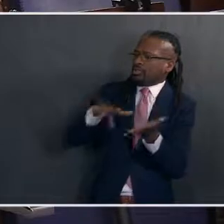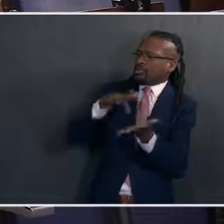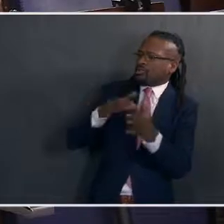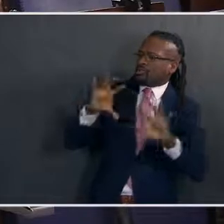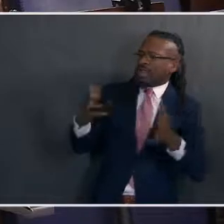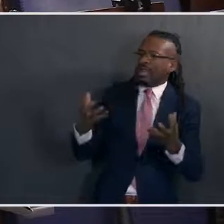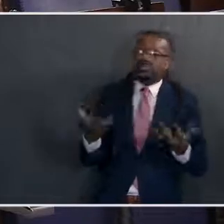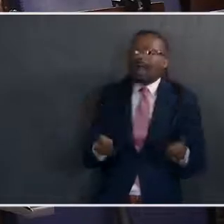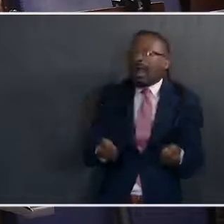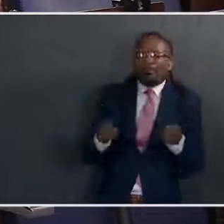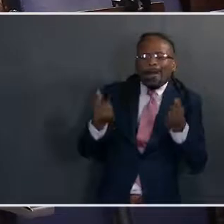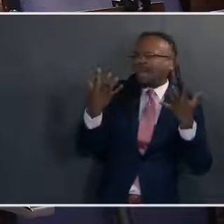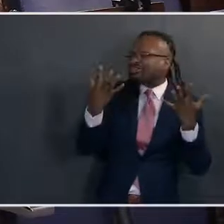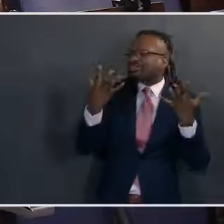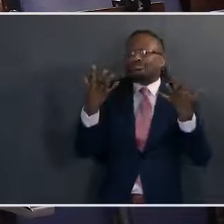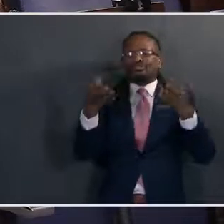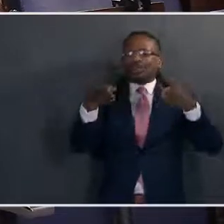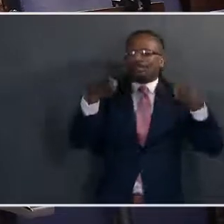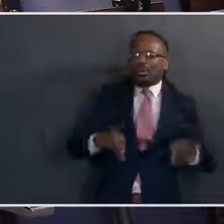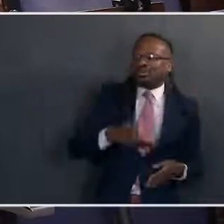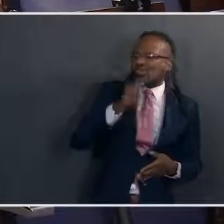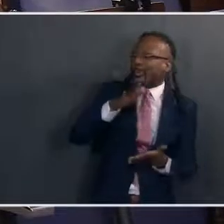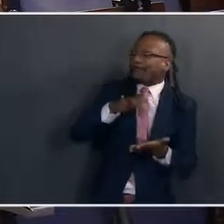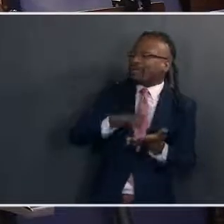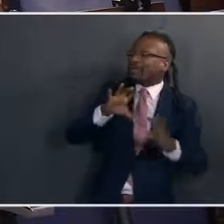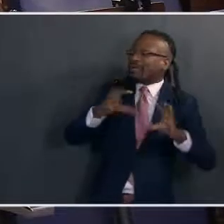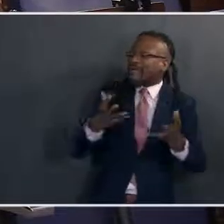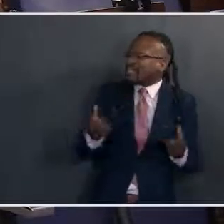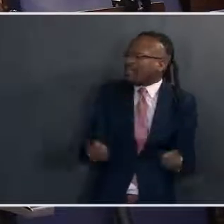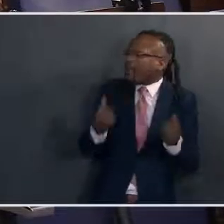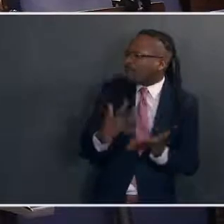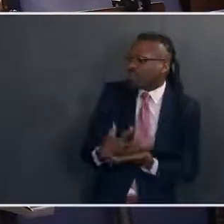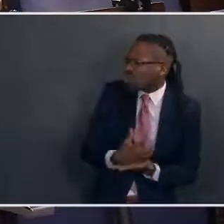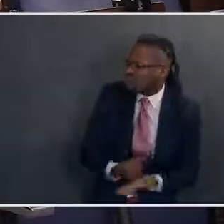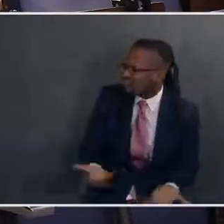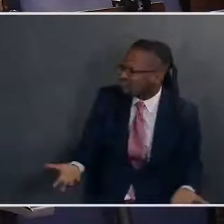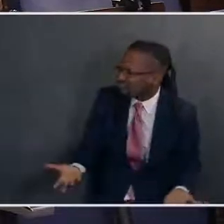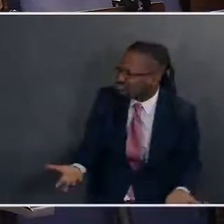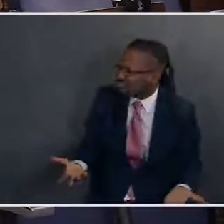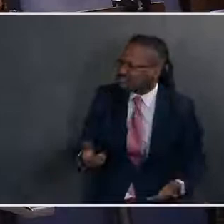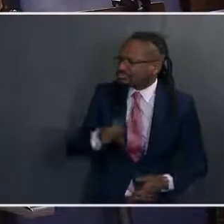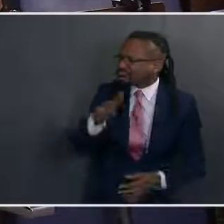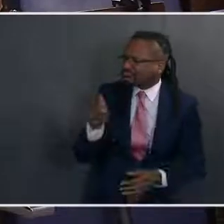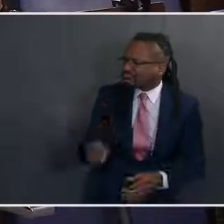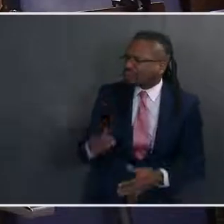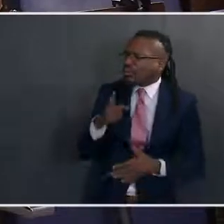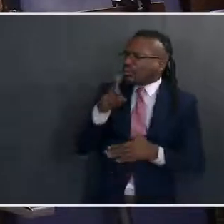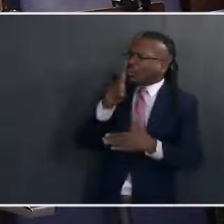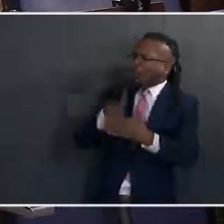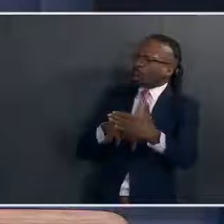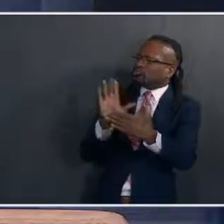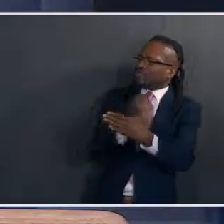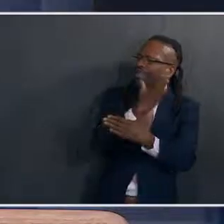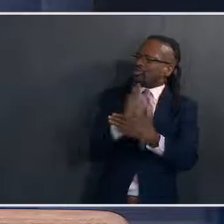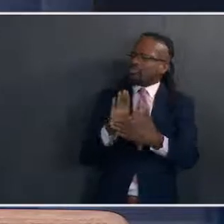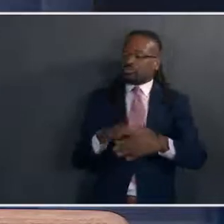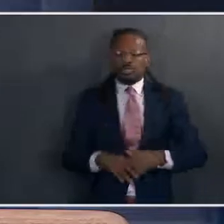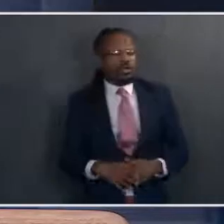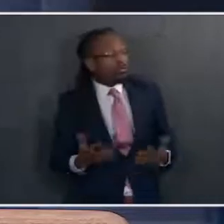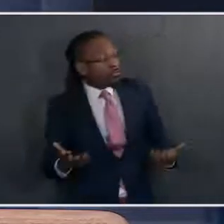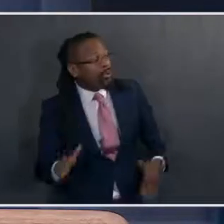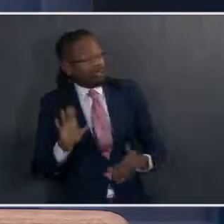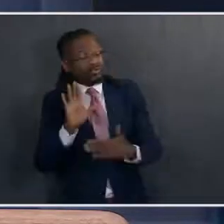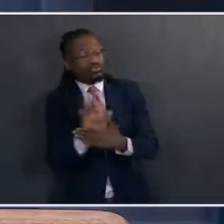does someone who's middle class, how much do they earn? What's the range? Well, there are ranges in